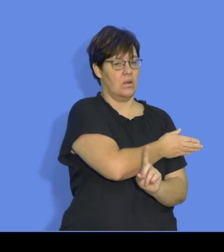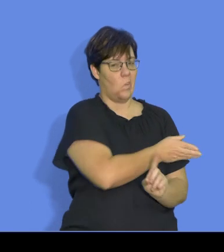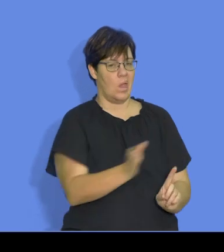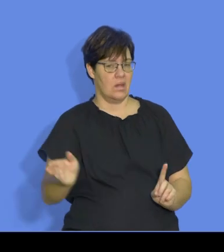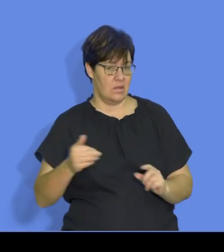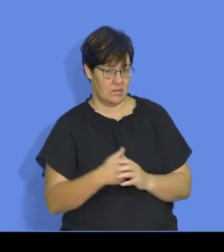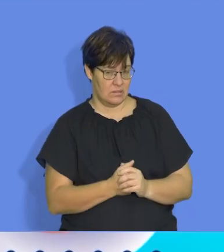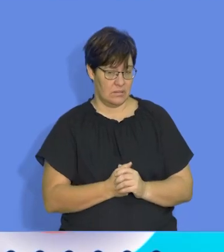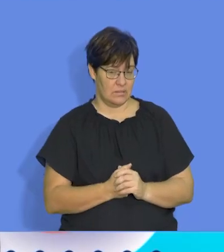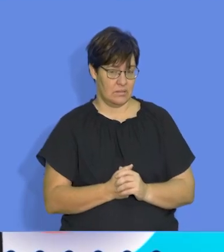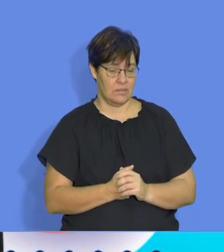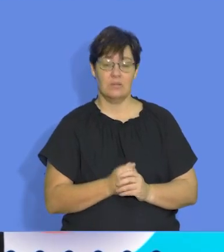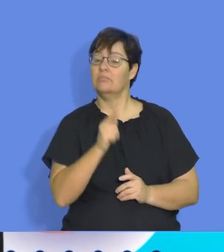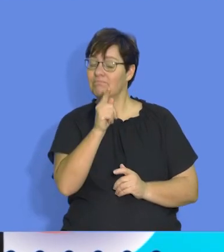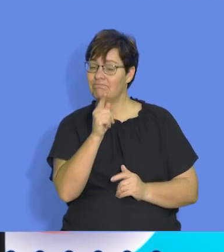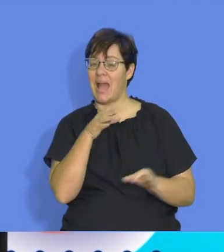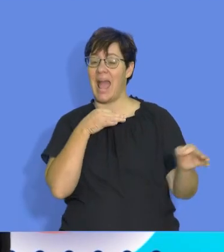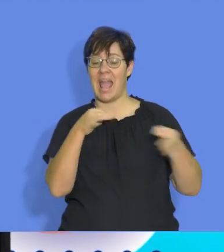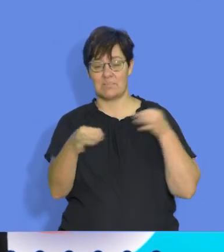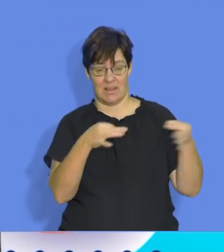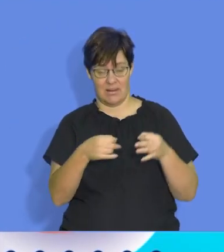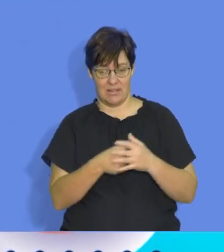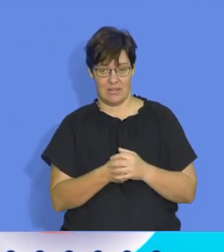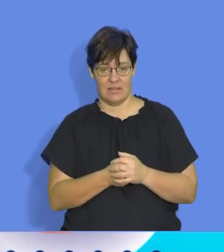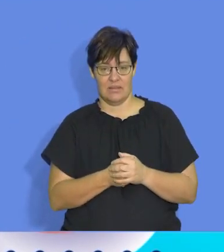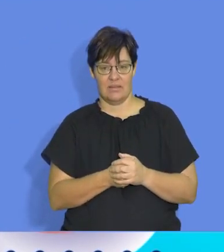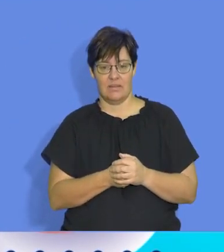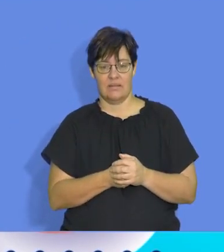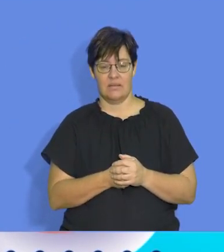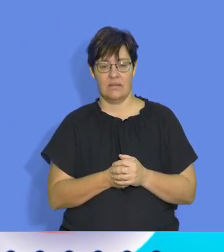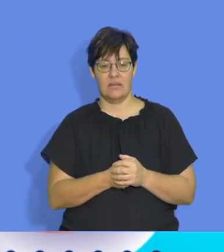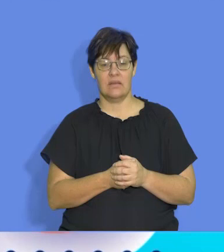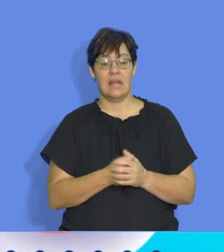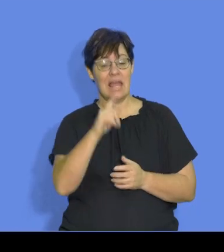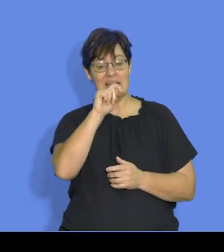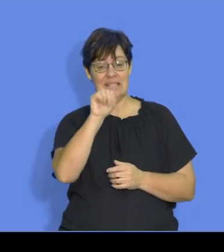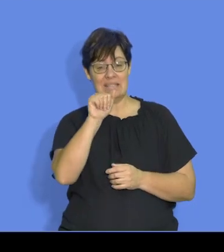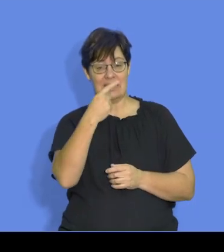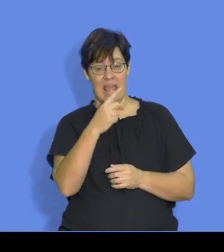me to explain the difference between tax avoidance,